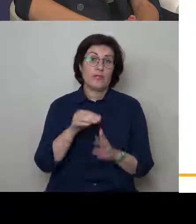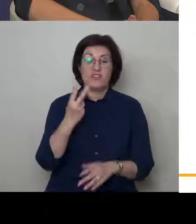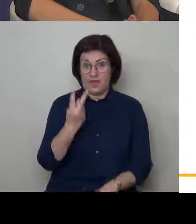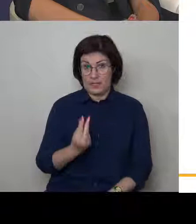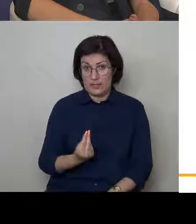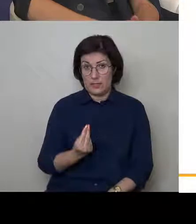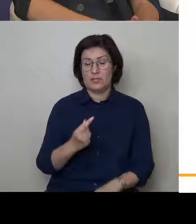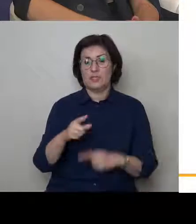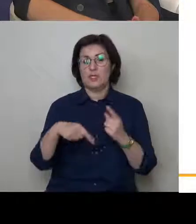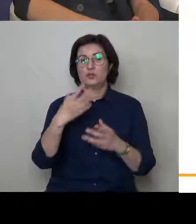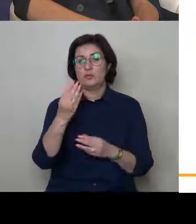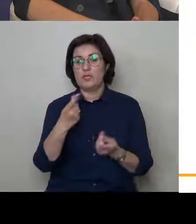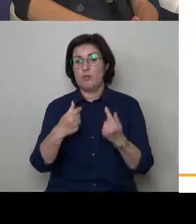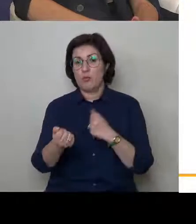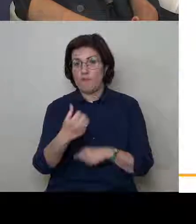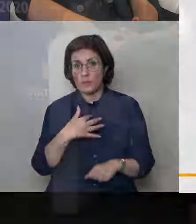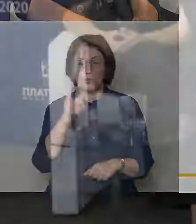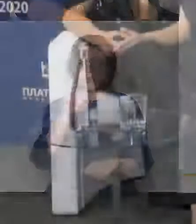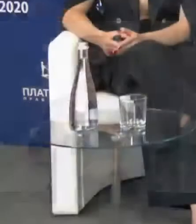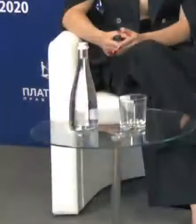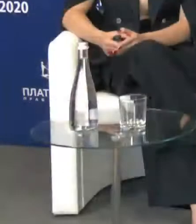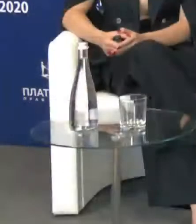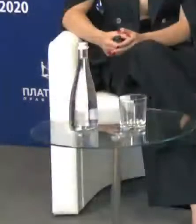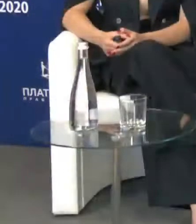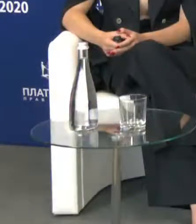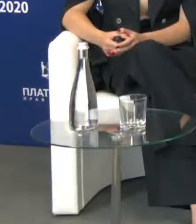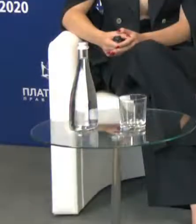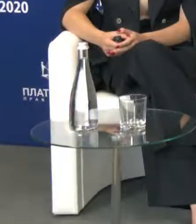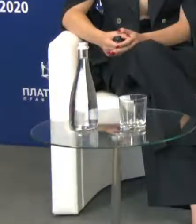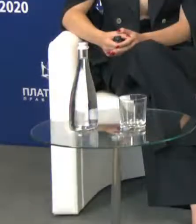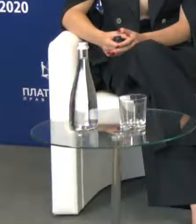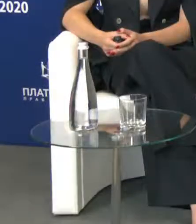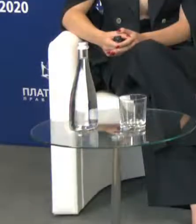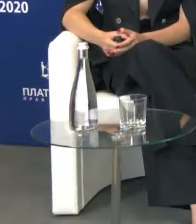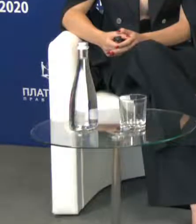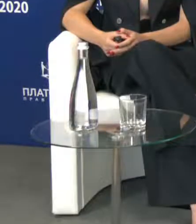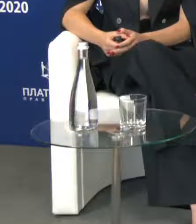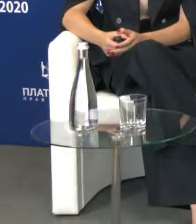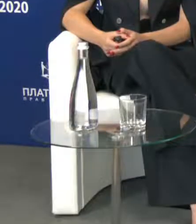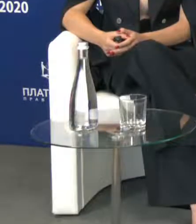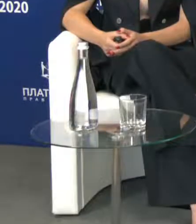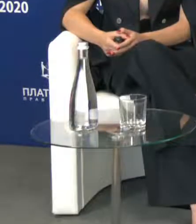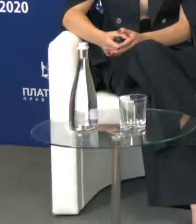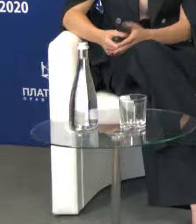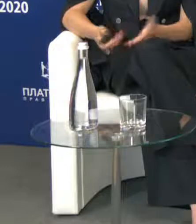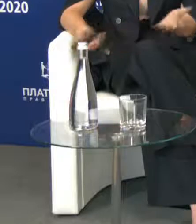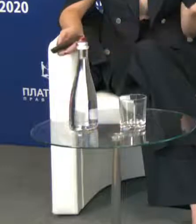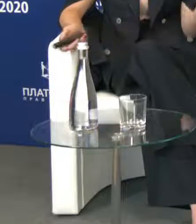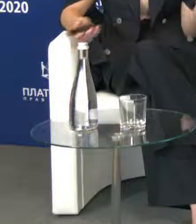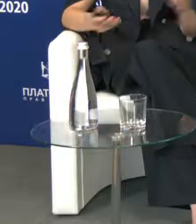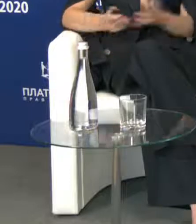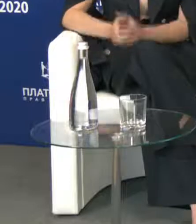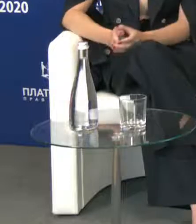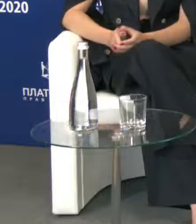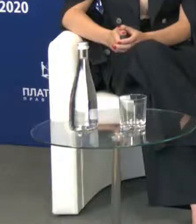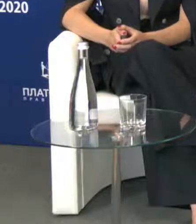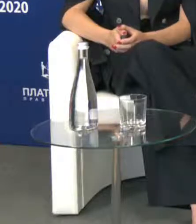immediately. Okay, if this is 2 days and the next day it is sent back, then